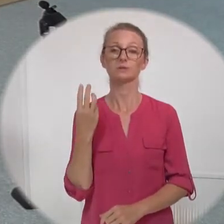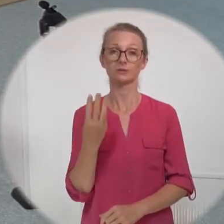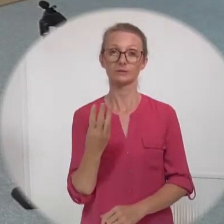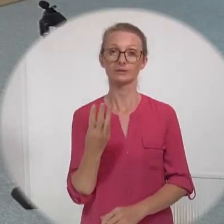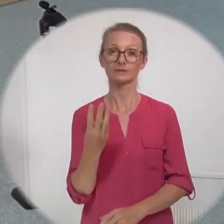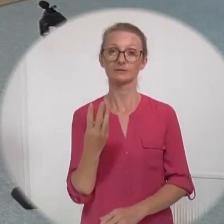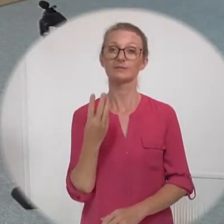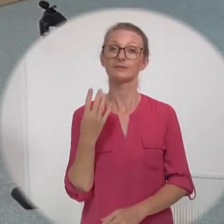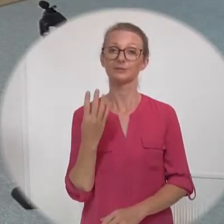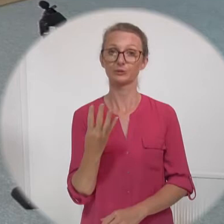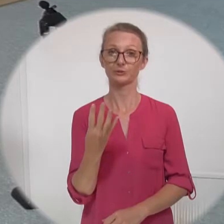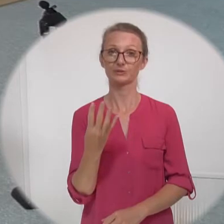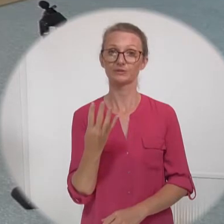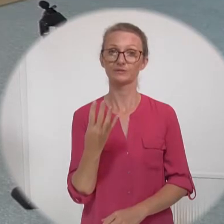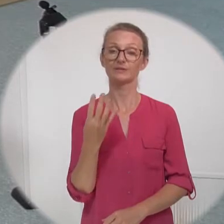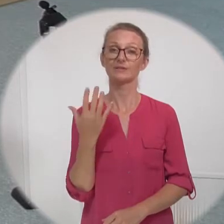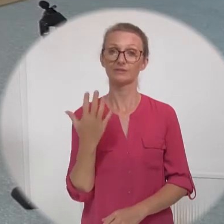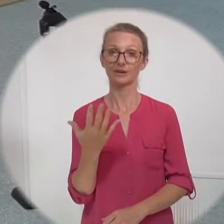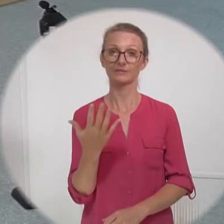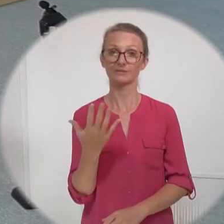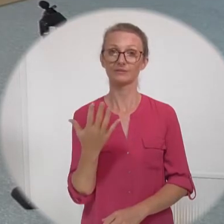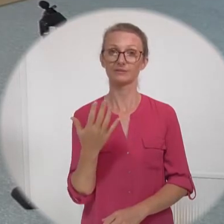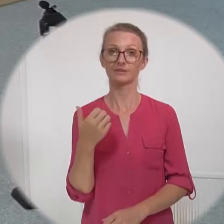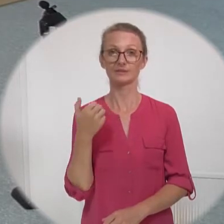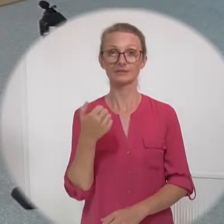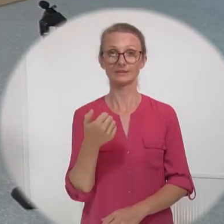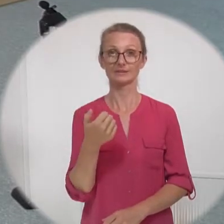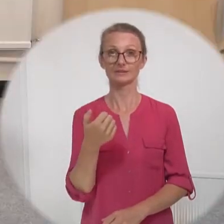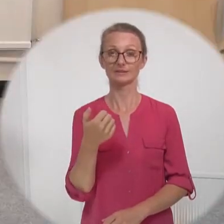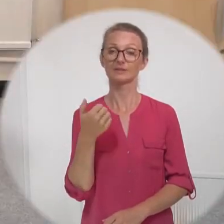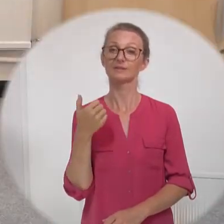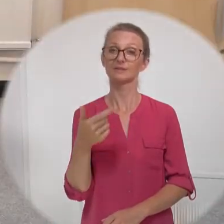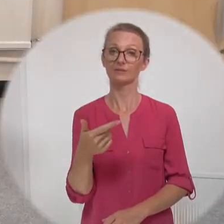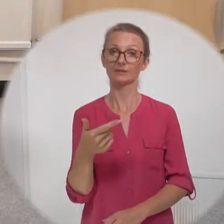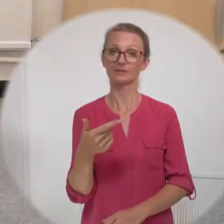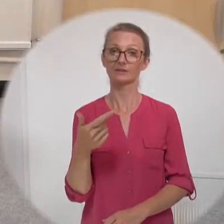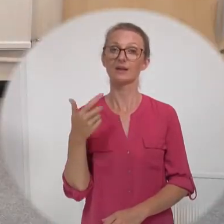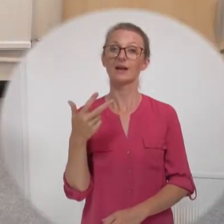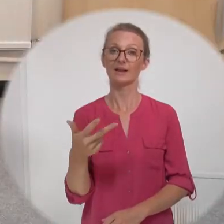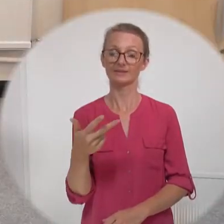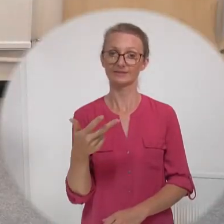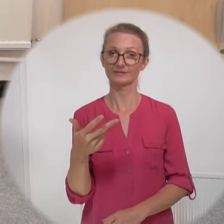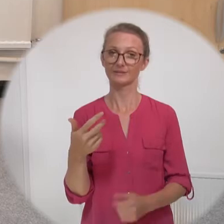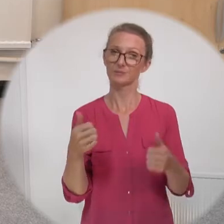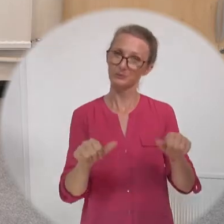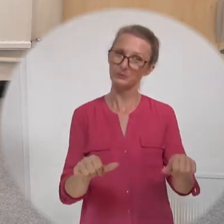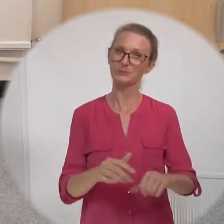3, 4, 5, 6, 7,